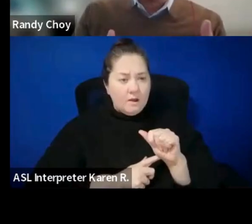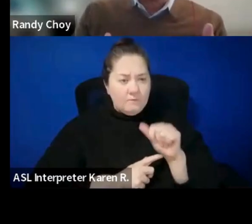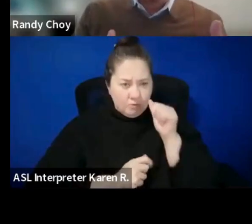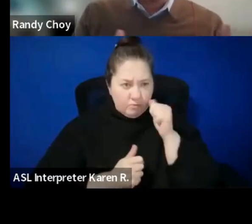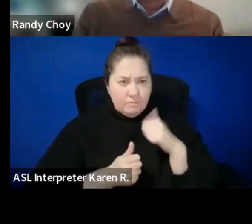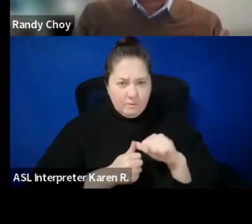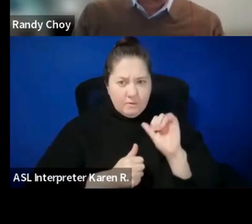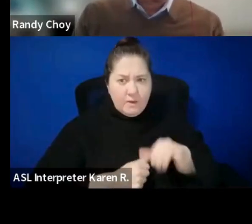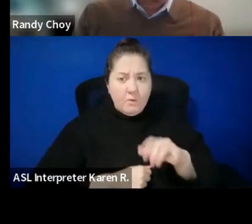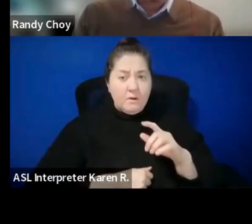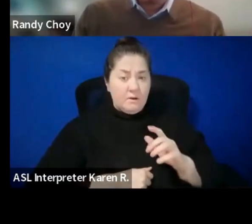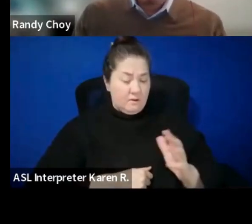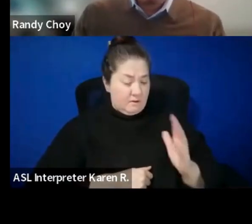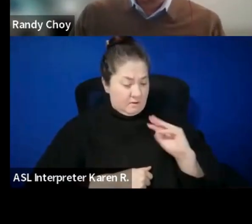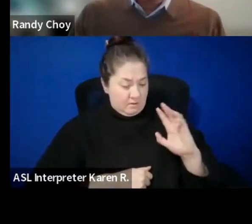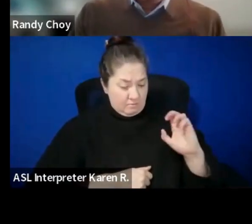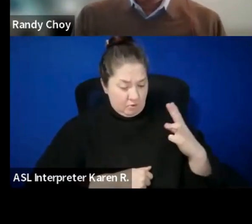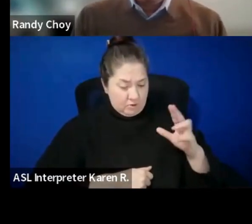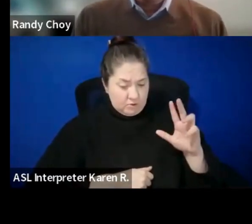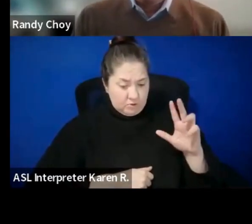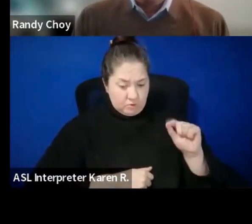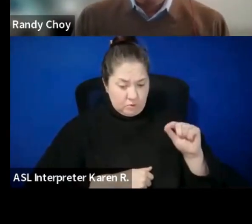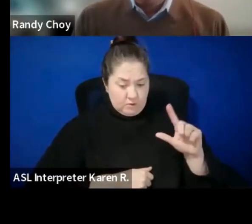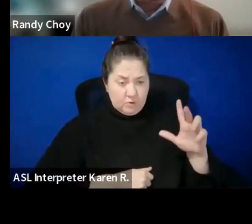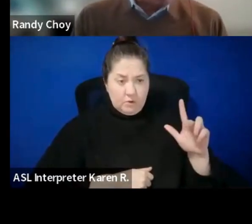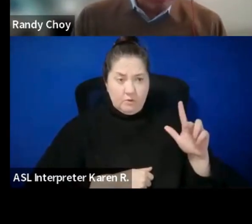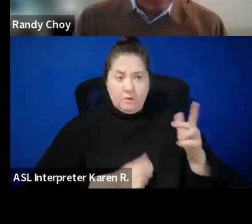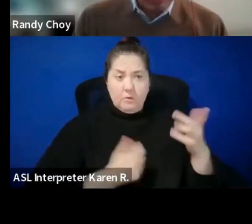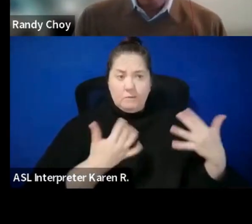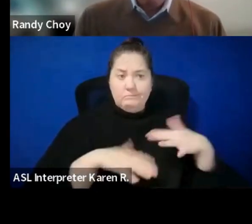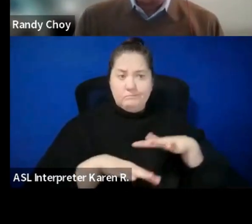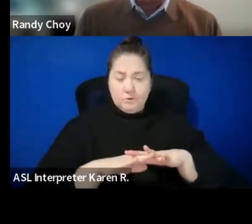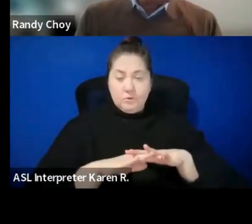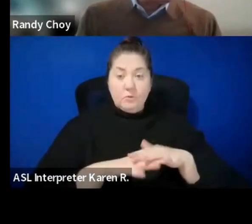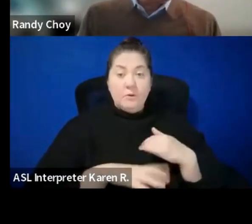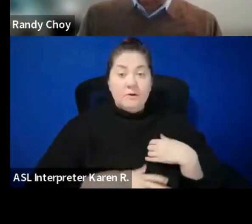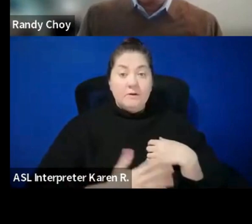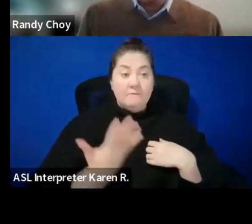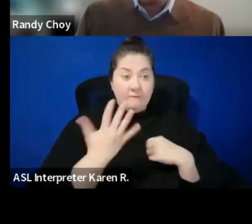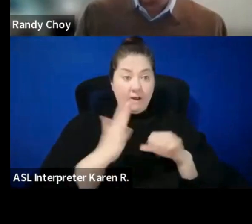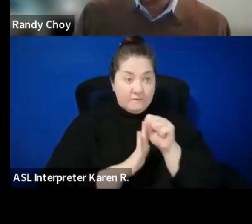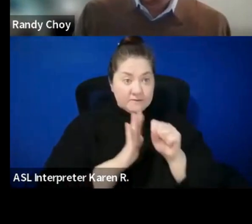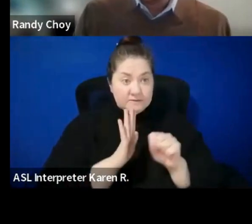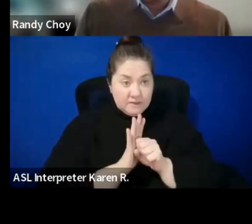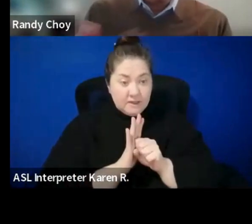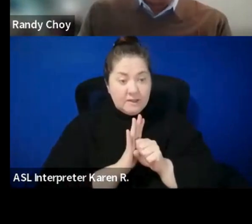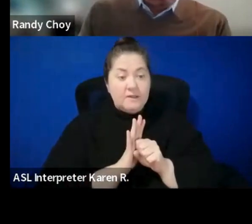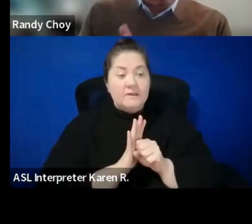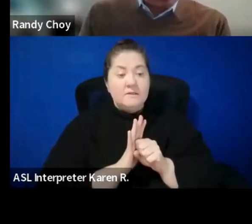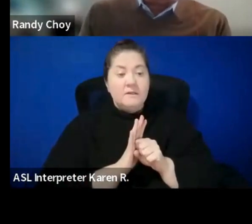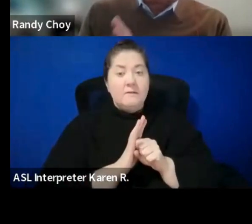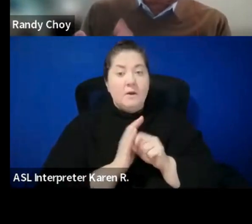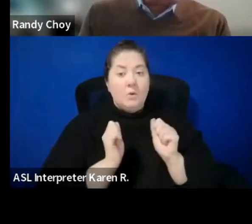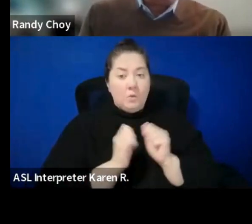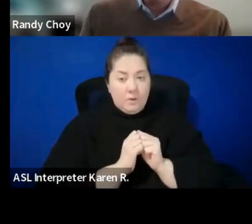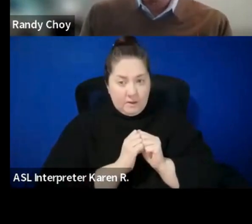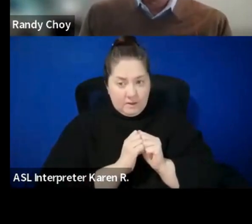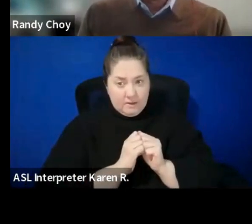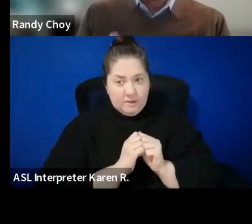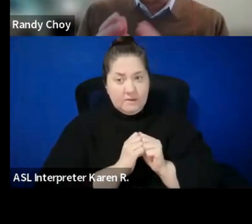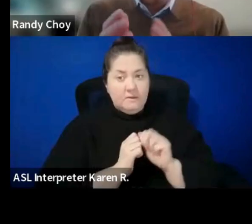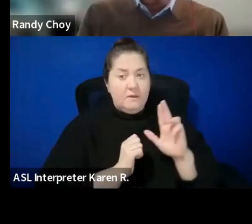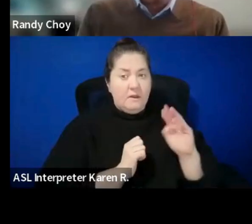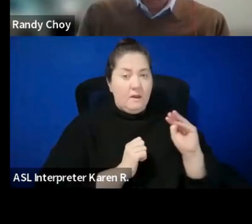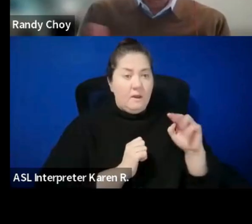merged back in March of 2023. So we were in 5 states, but the combined bank and a recent